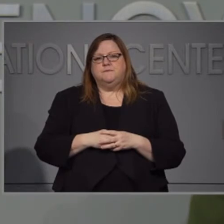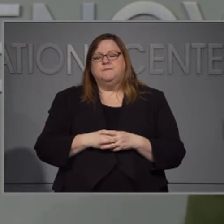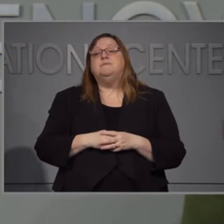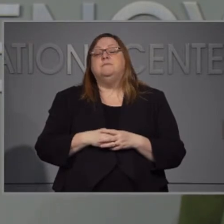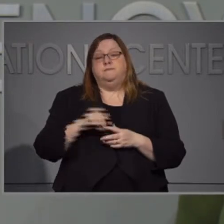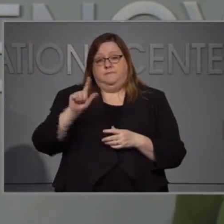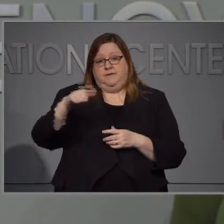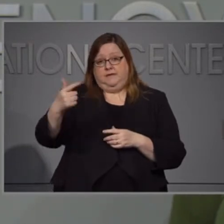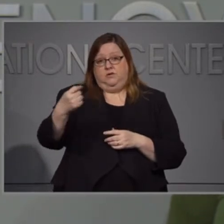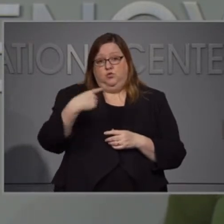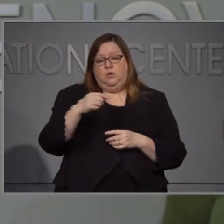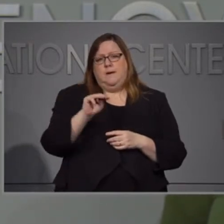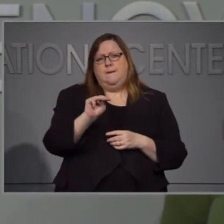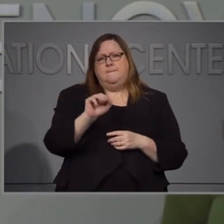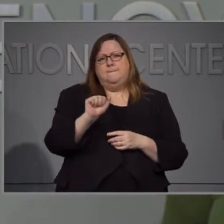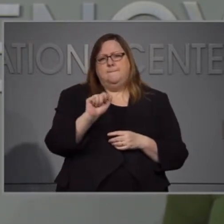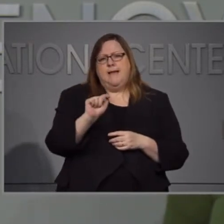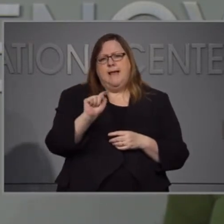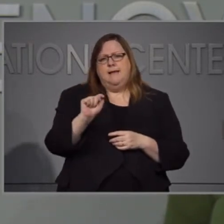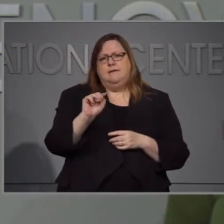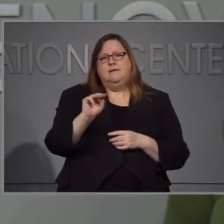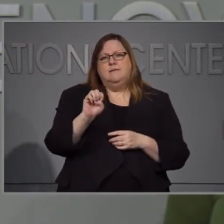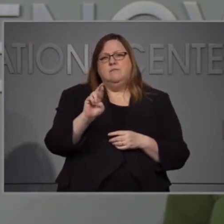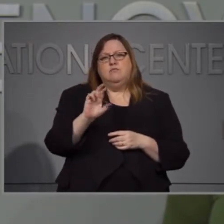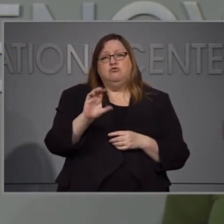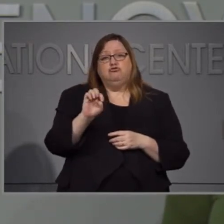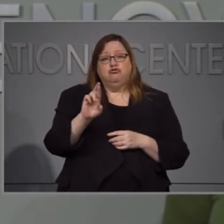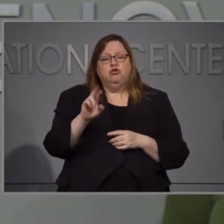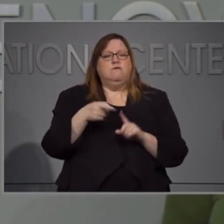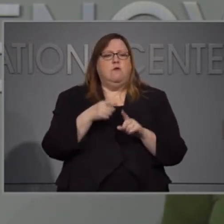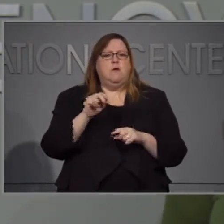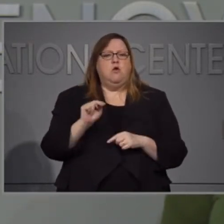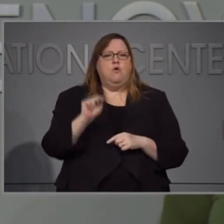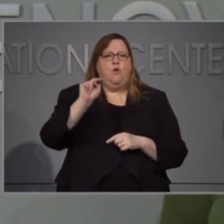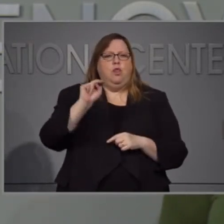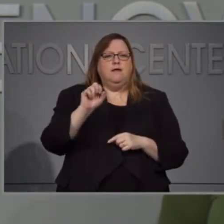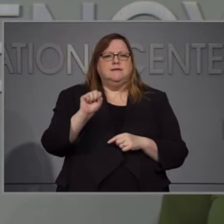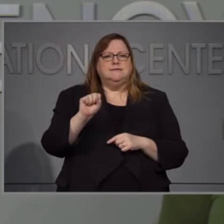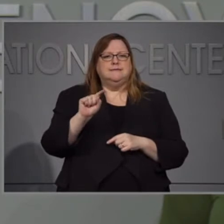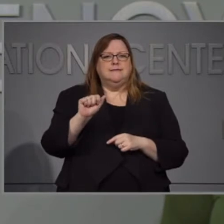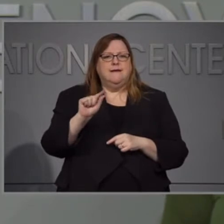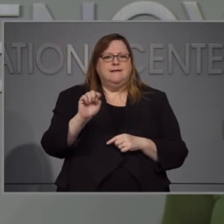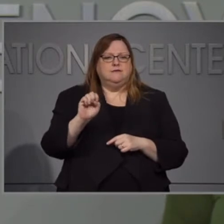Our next question is from Matt Mercer with the North State Journal.